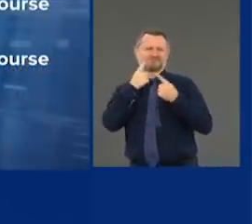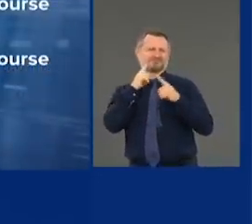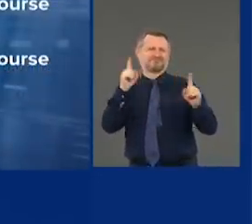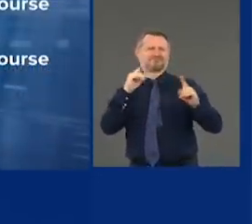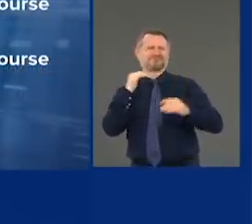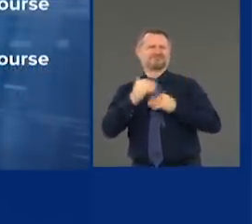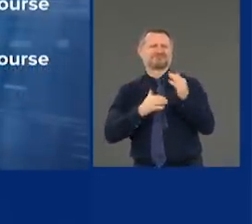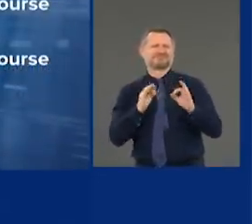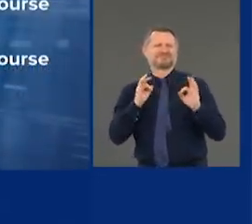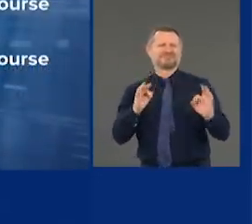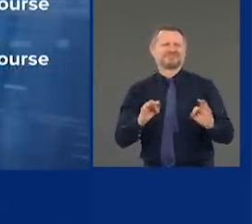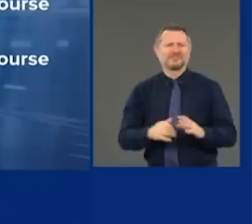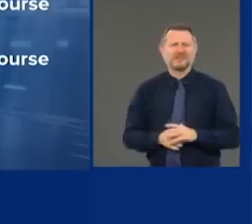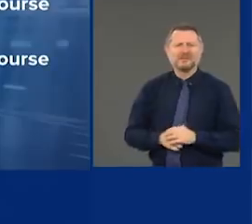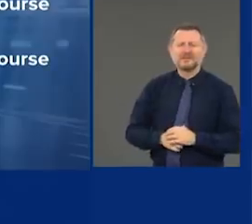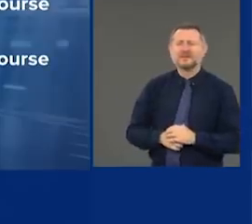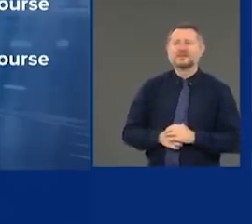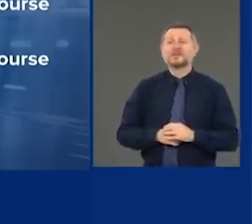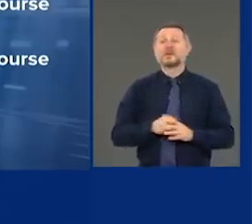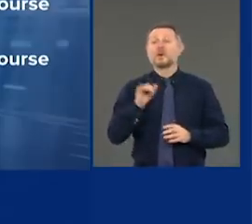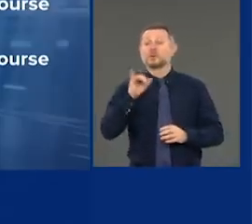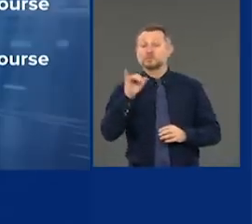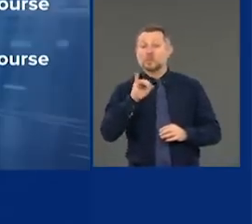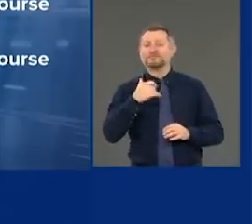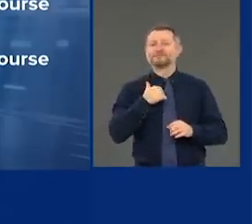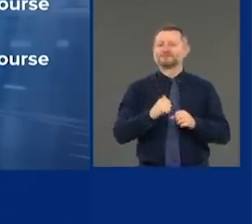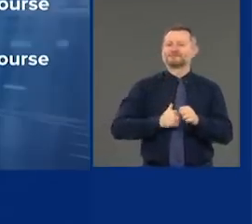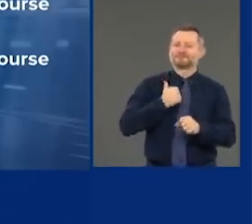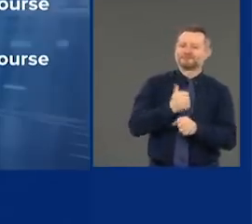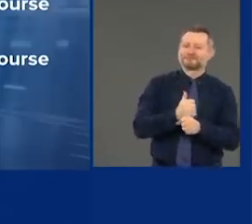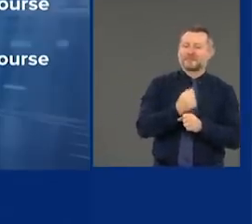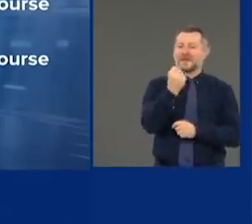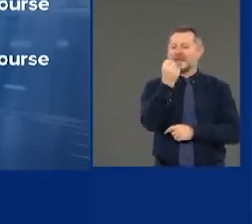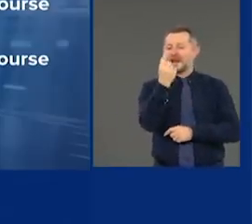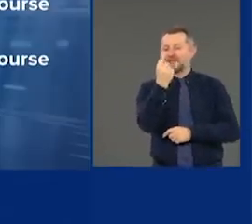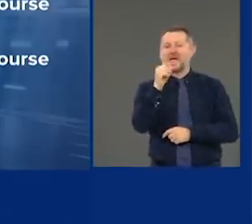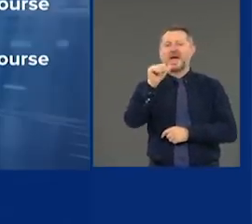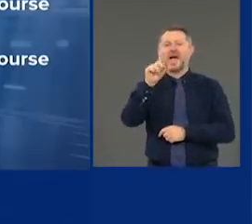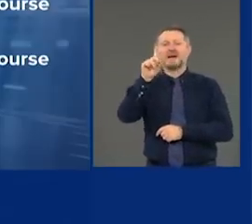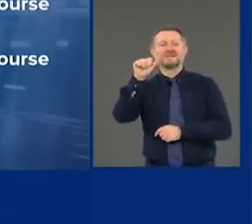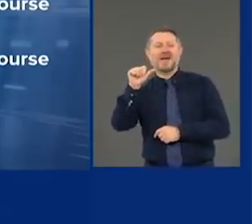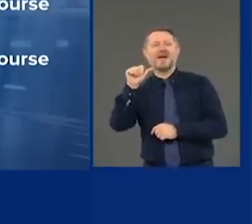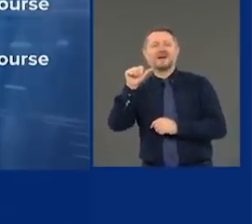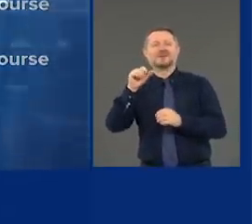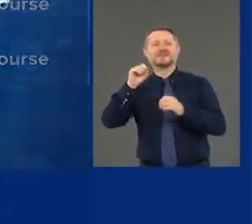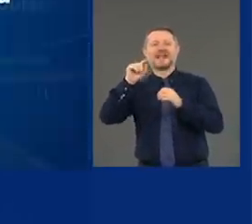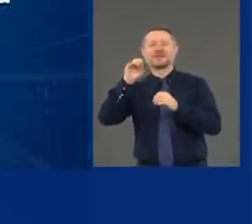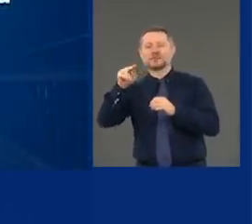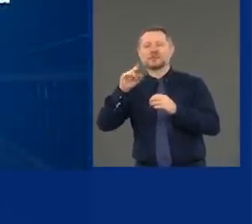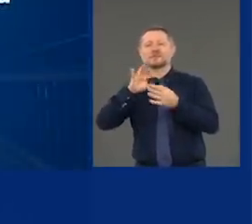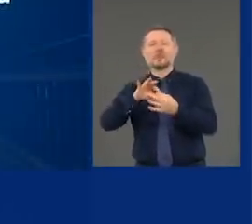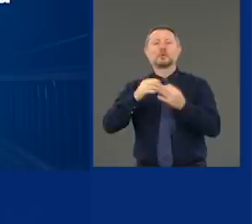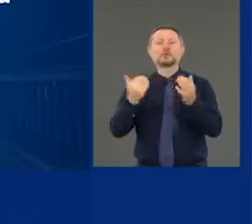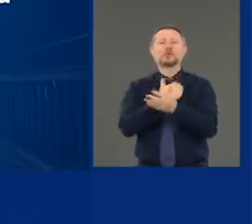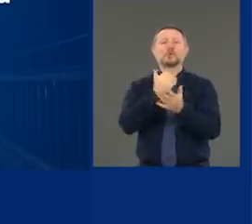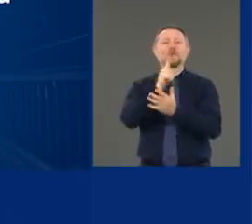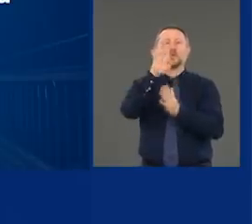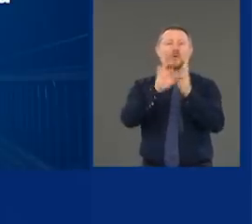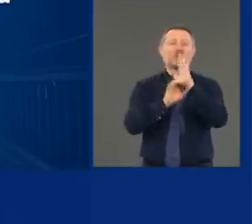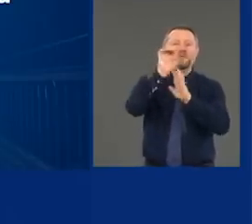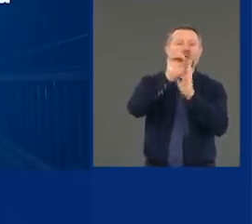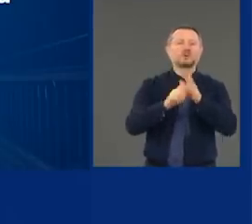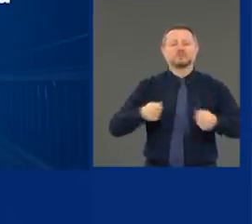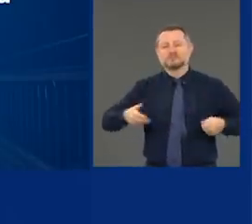that. They're accelerating 11 ADA stations, 24 new elevators,